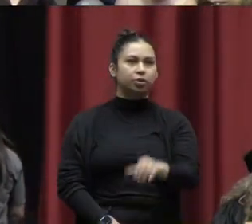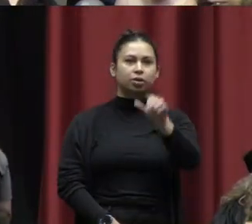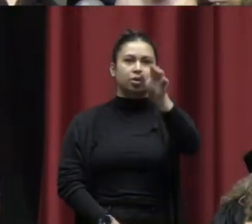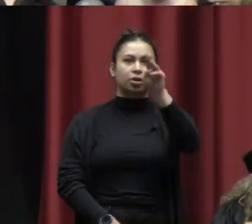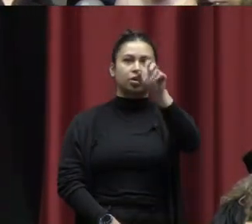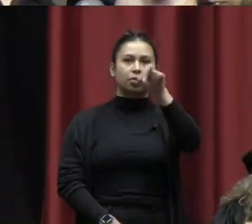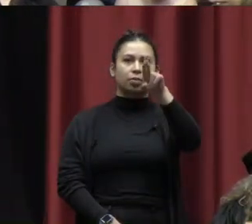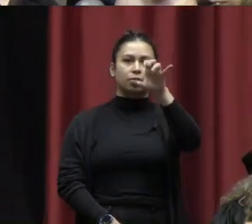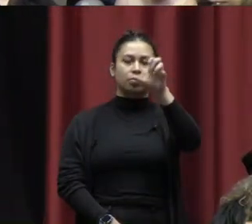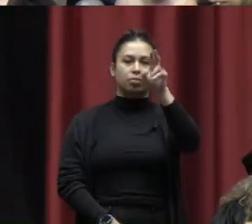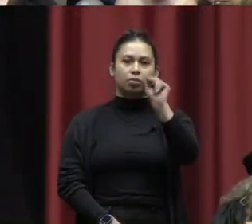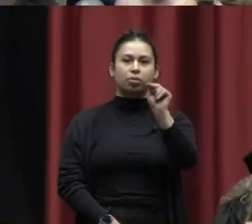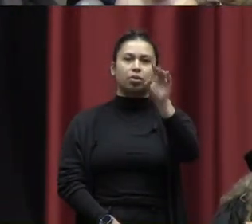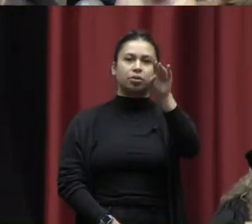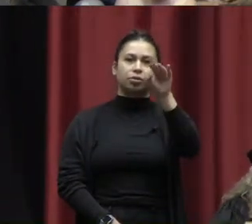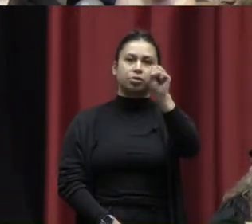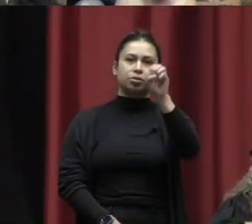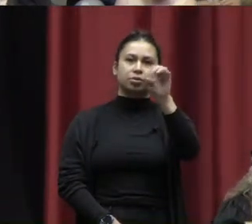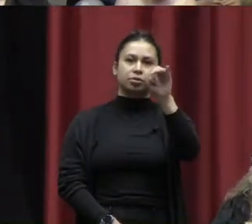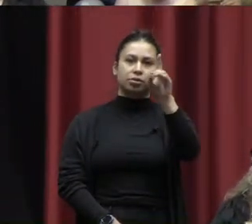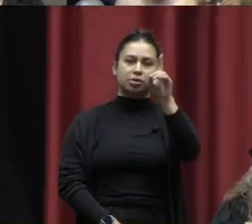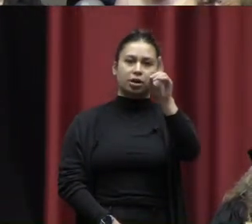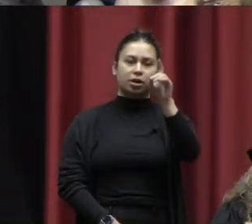Marlon Sadler.